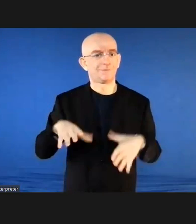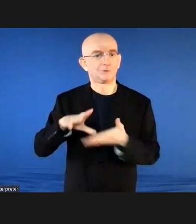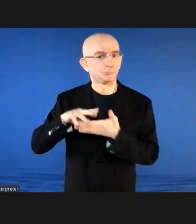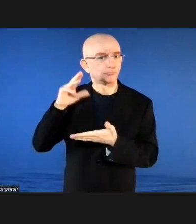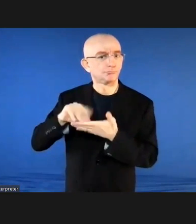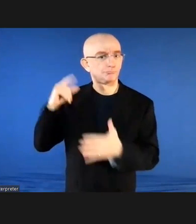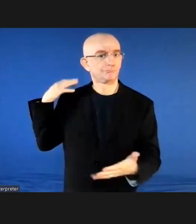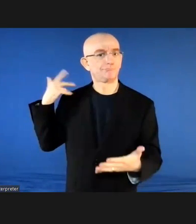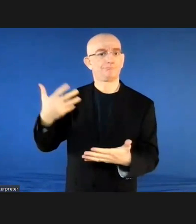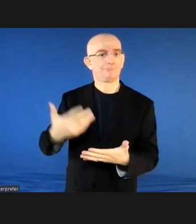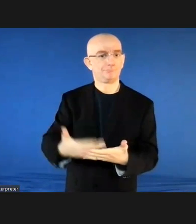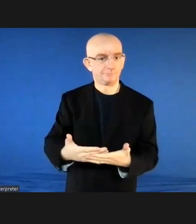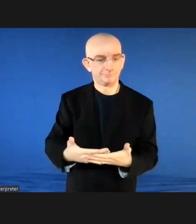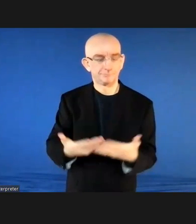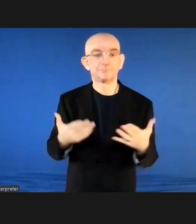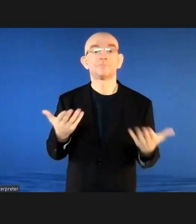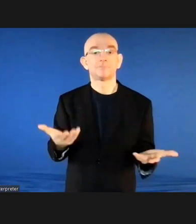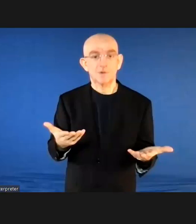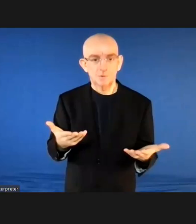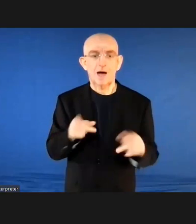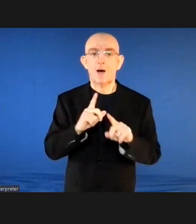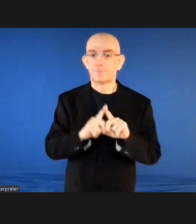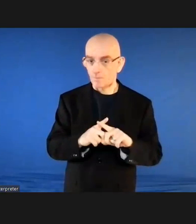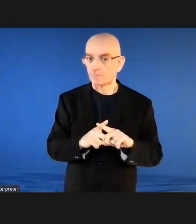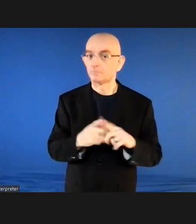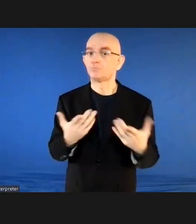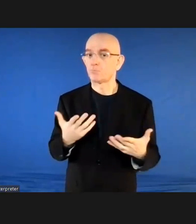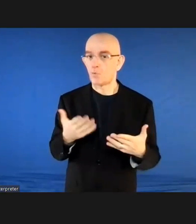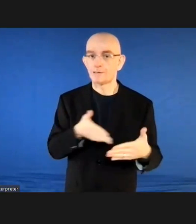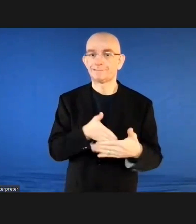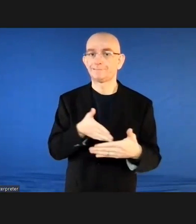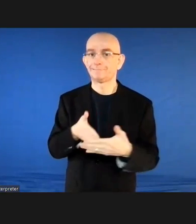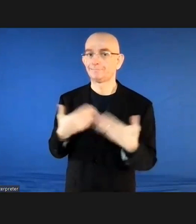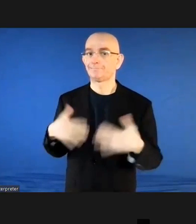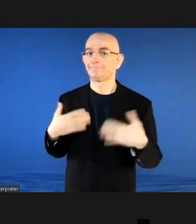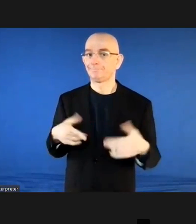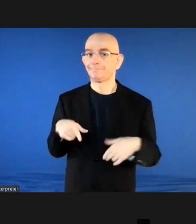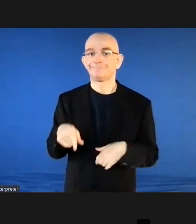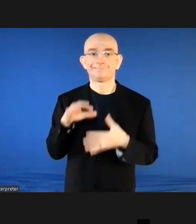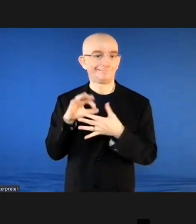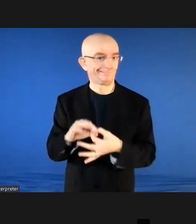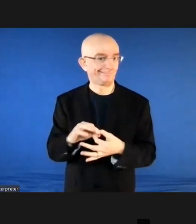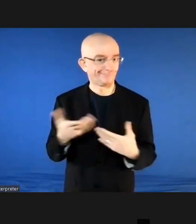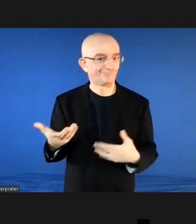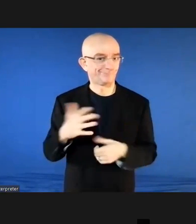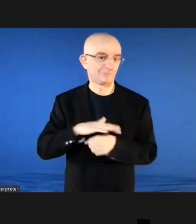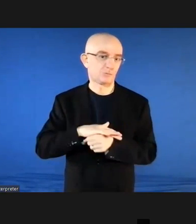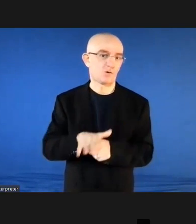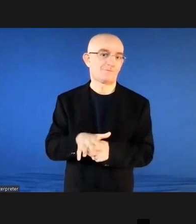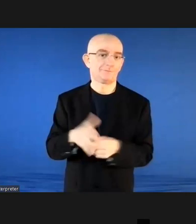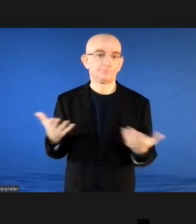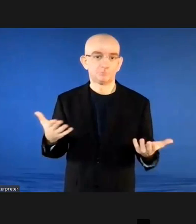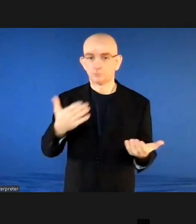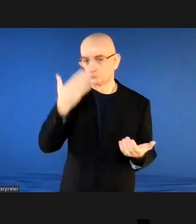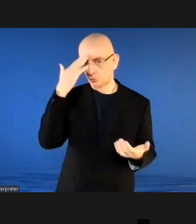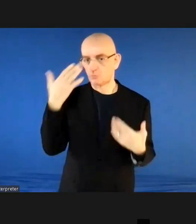result of COVID-19. We know that they've had a disproportionate impact on people with disabilities who are at greater